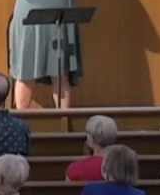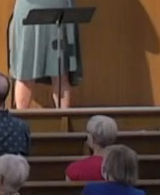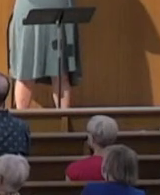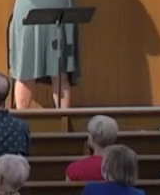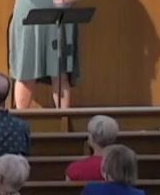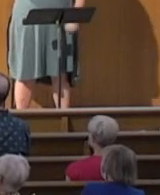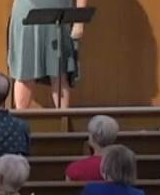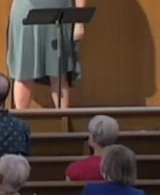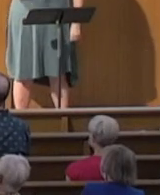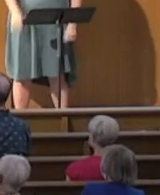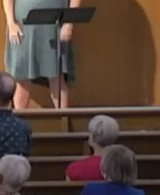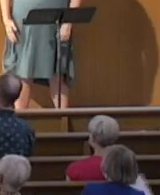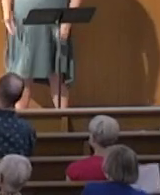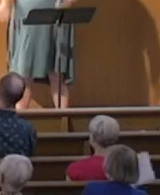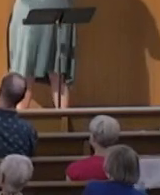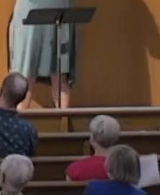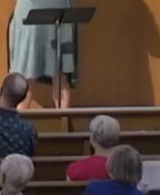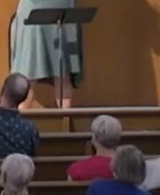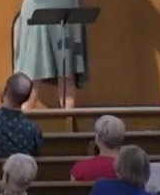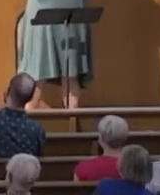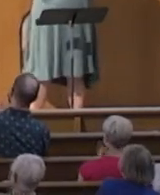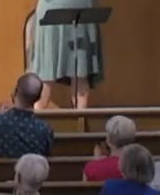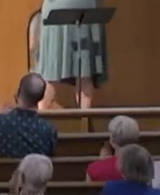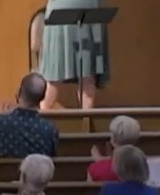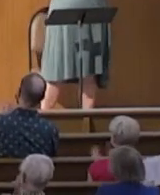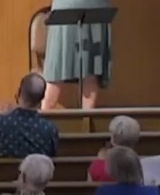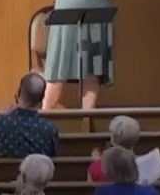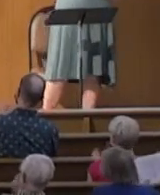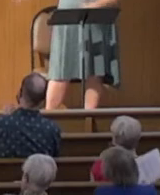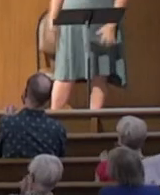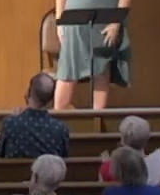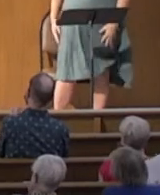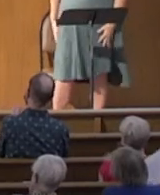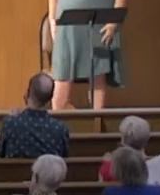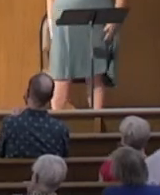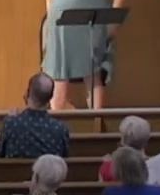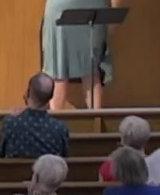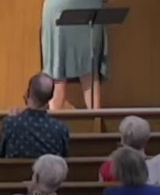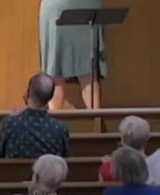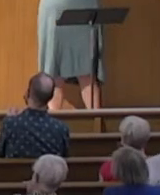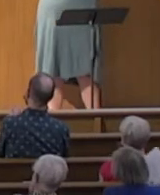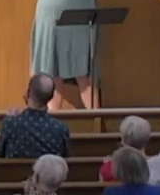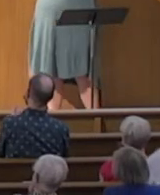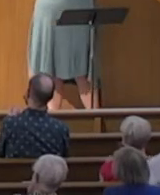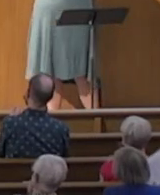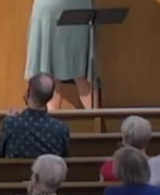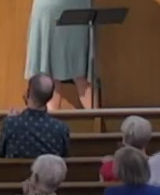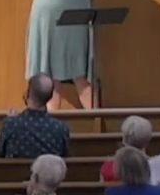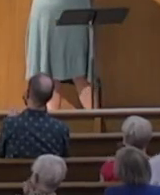So again, let's give a round of applause for Carrie and her 30 years of service here.